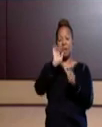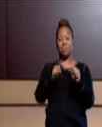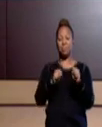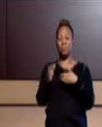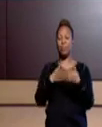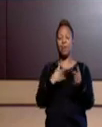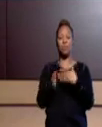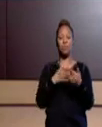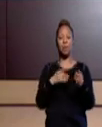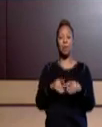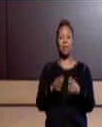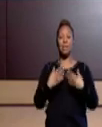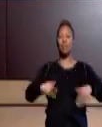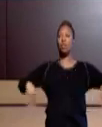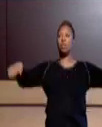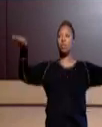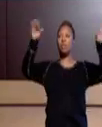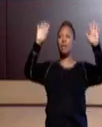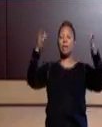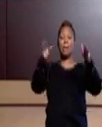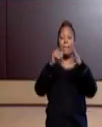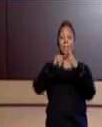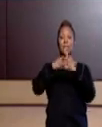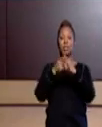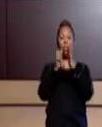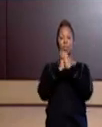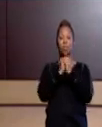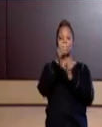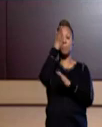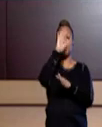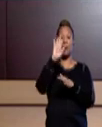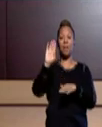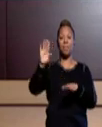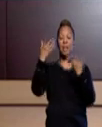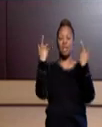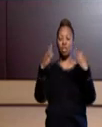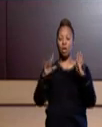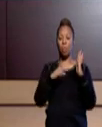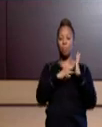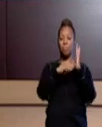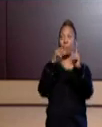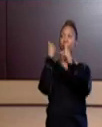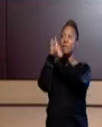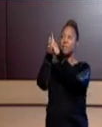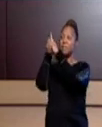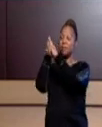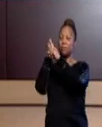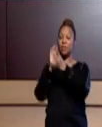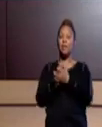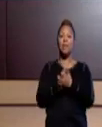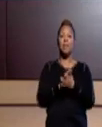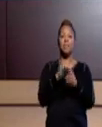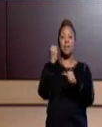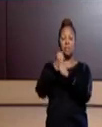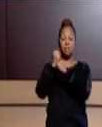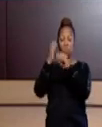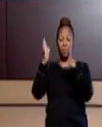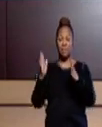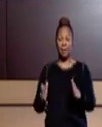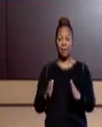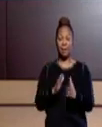Wherever you are right now, can you lift your hands and begin to worship the God that has already proven himself, that he is on your